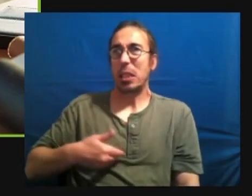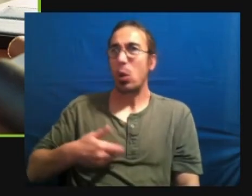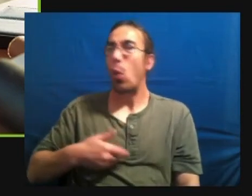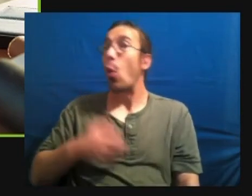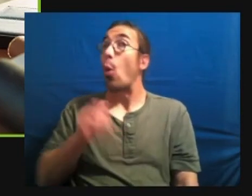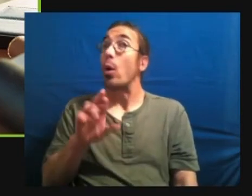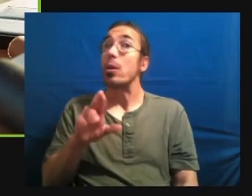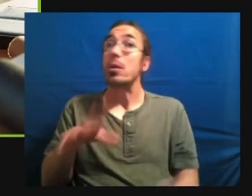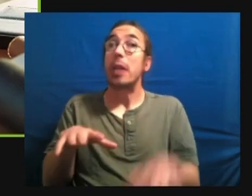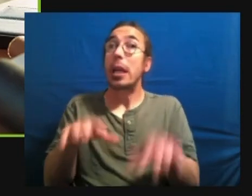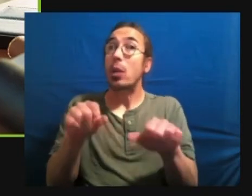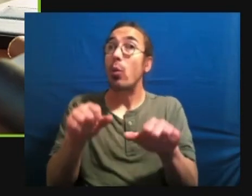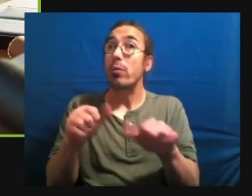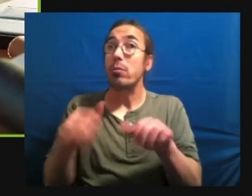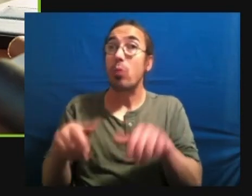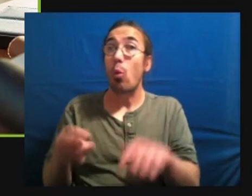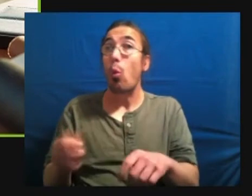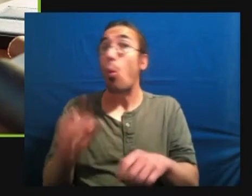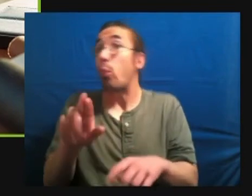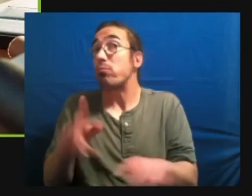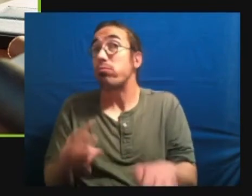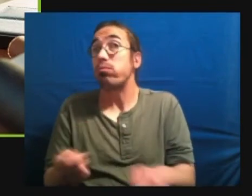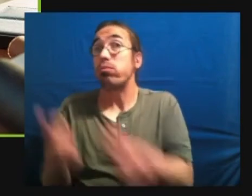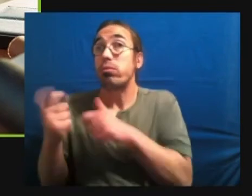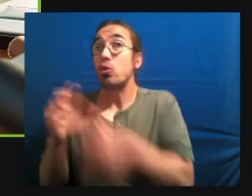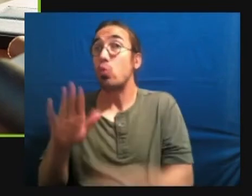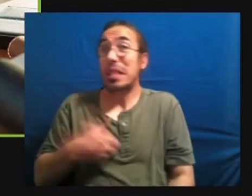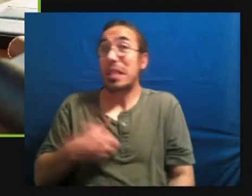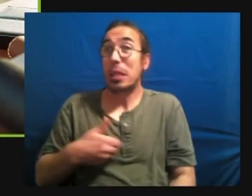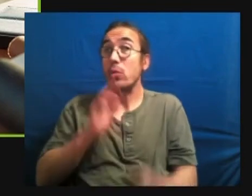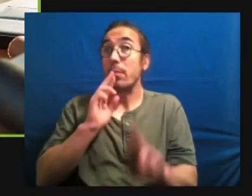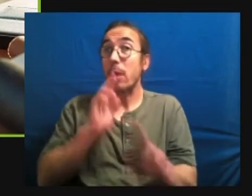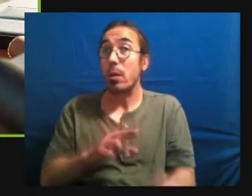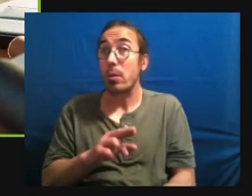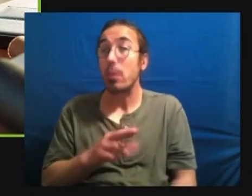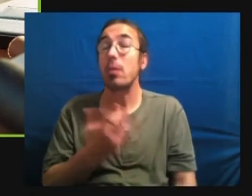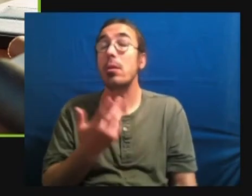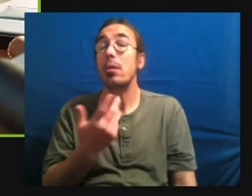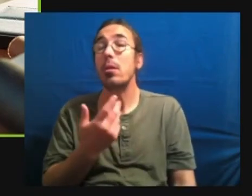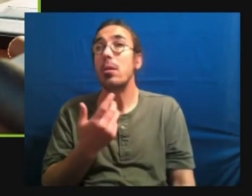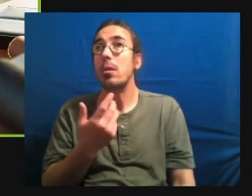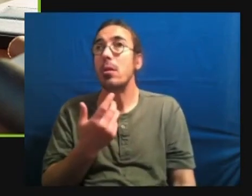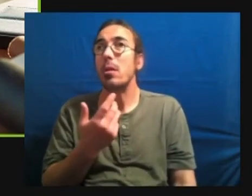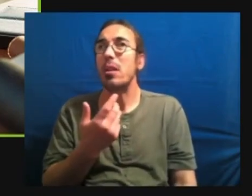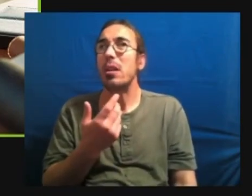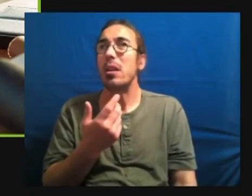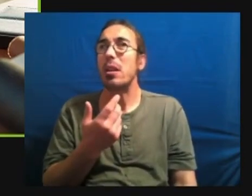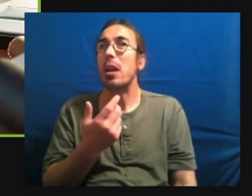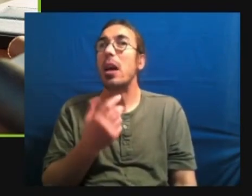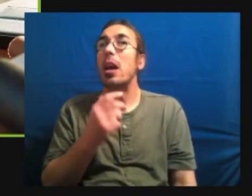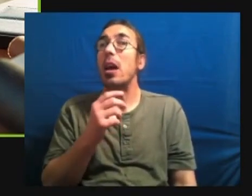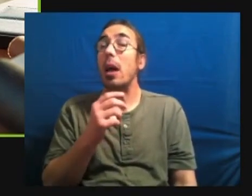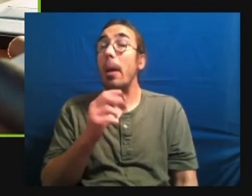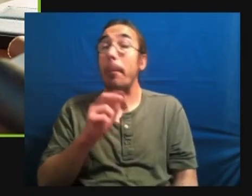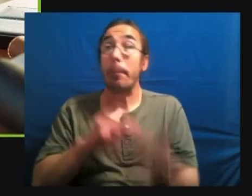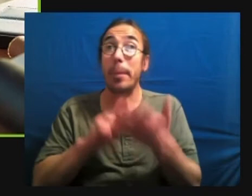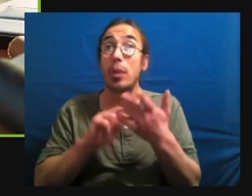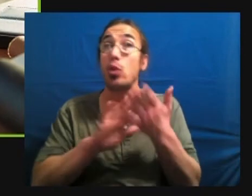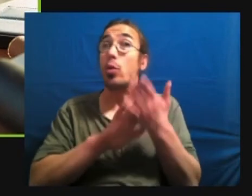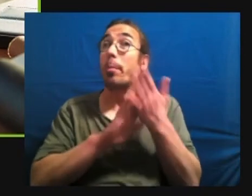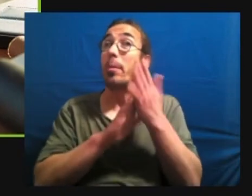and engaging as a co-conspirator gives you a new social identity to